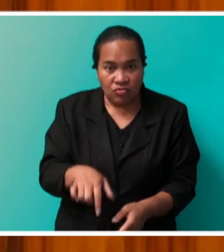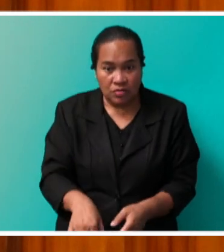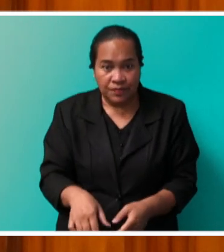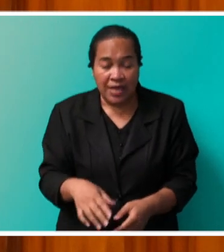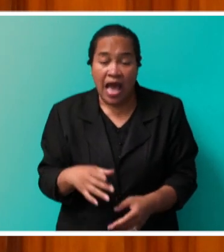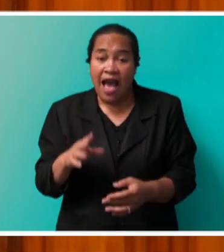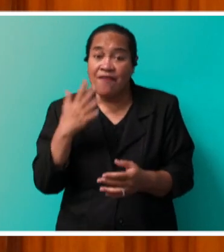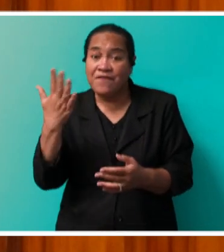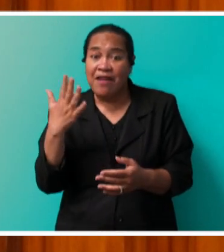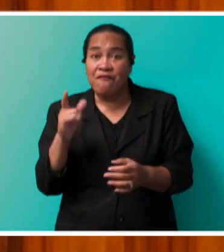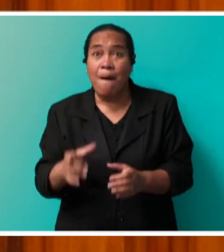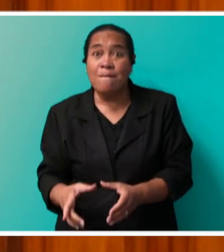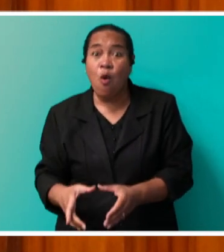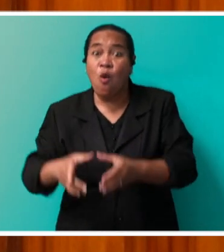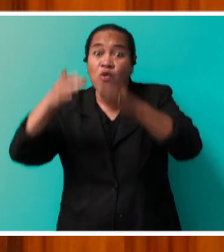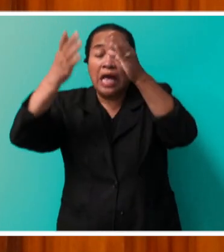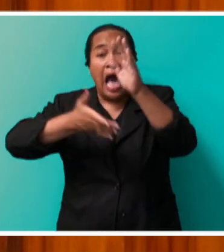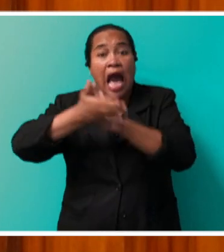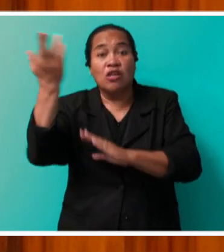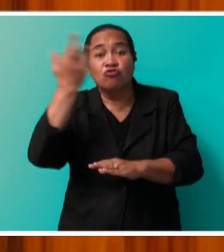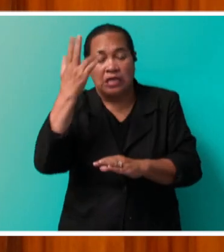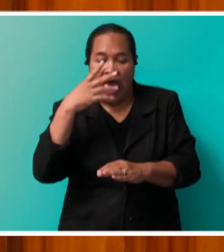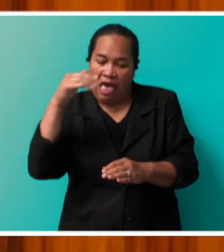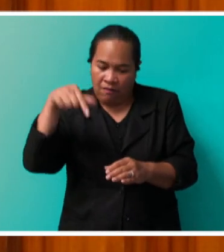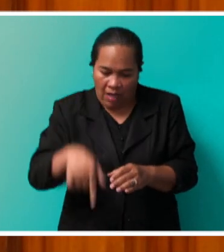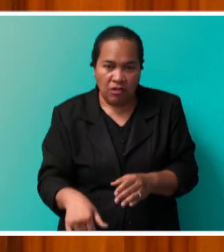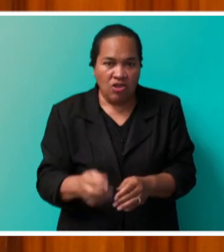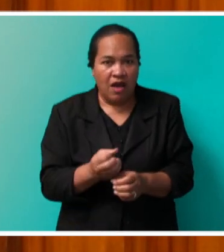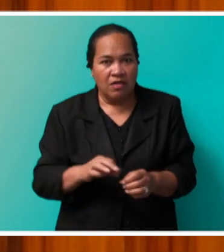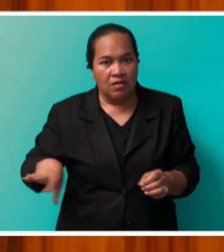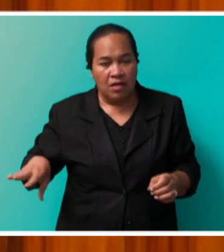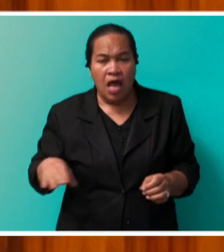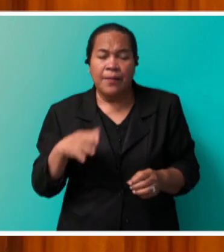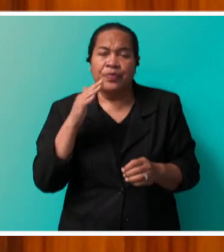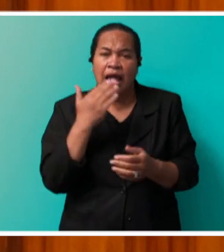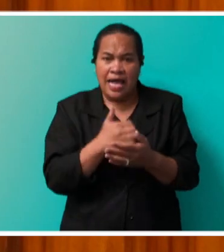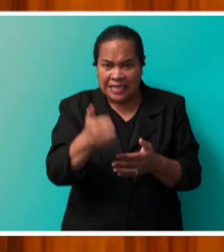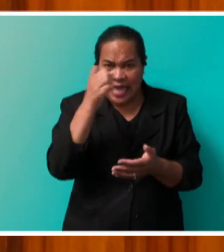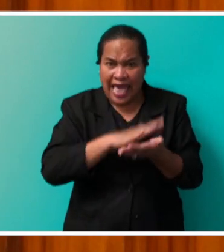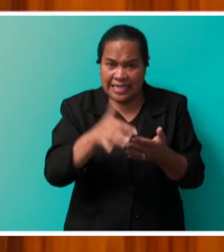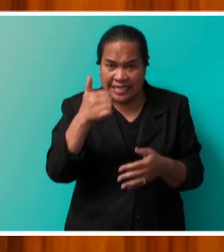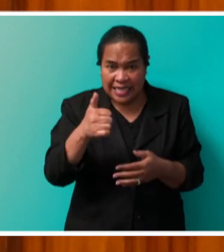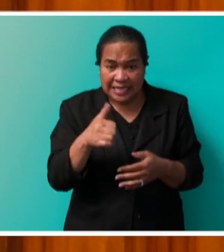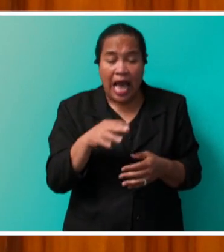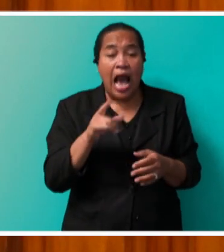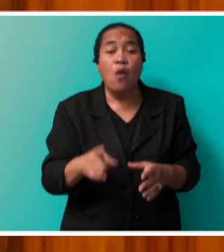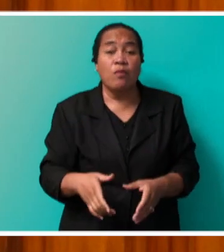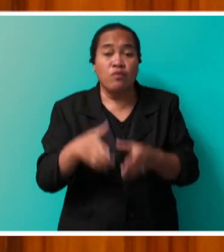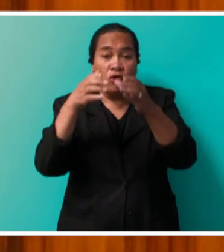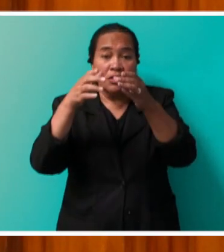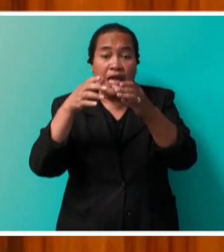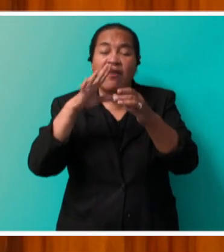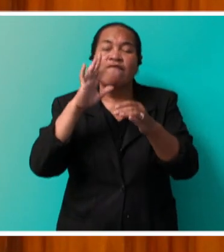poles, have high risk and have ground contact. H6 are posts and poles, usually for